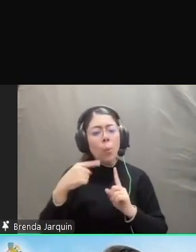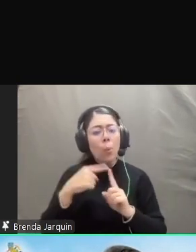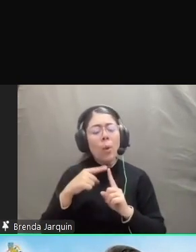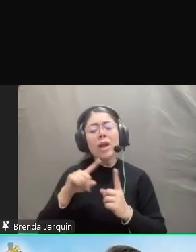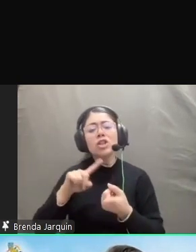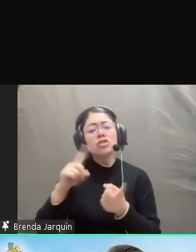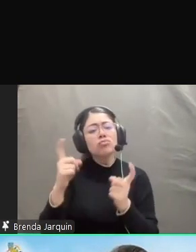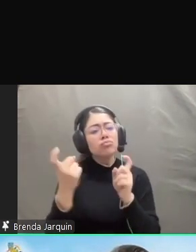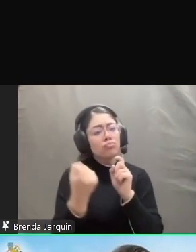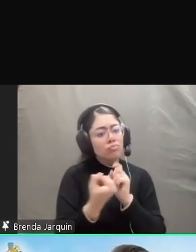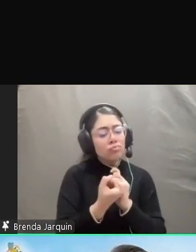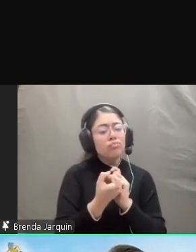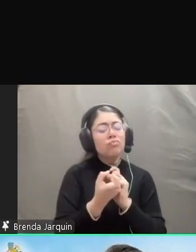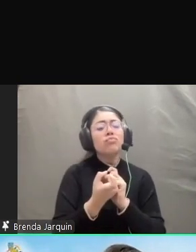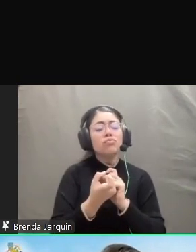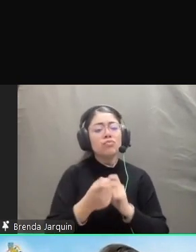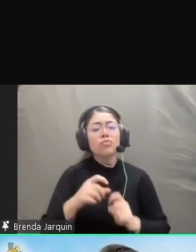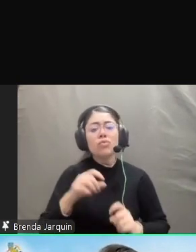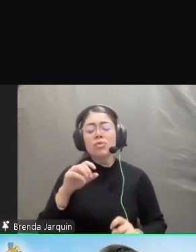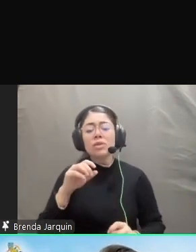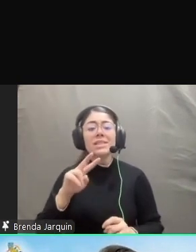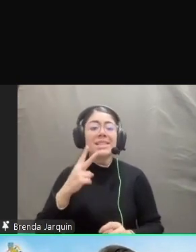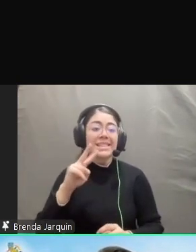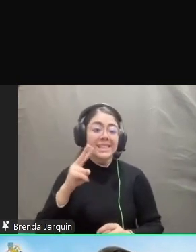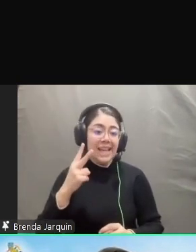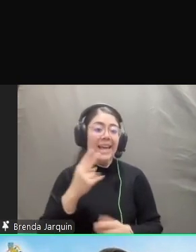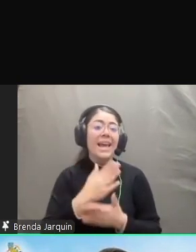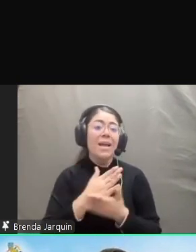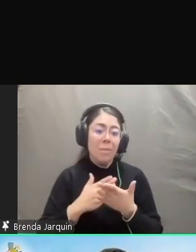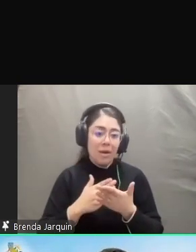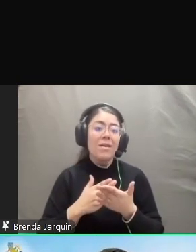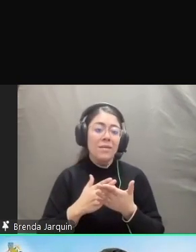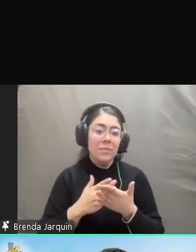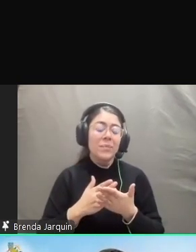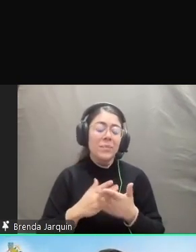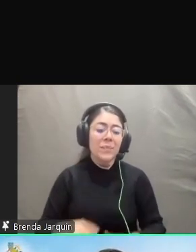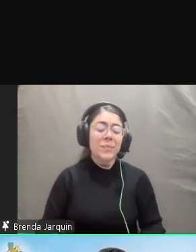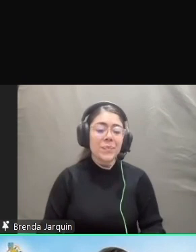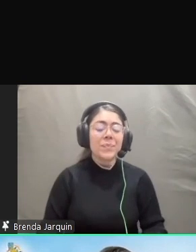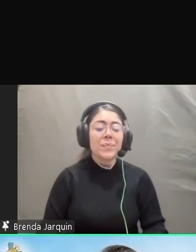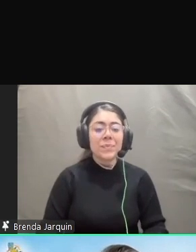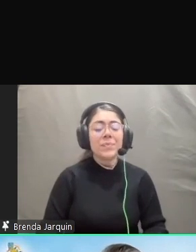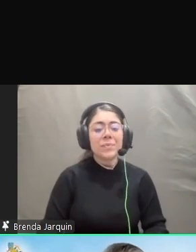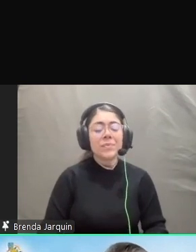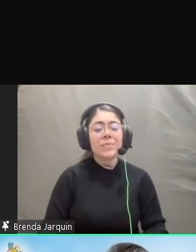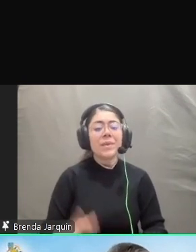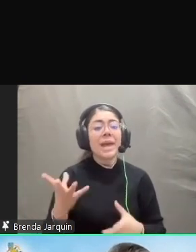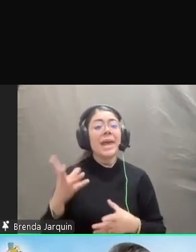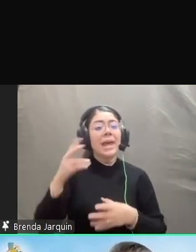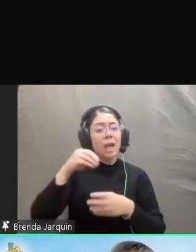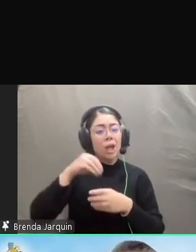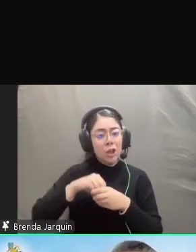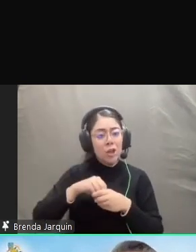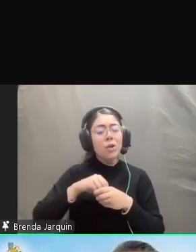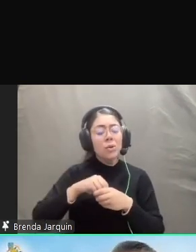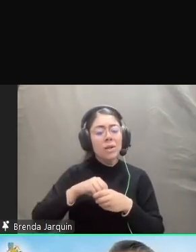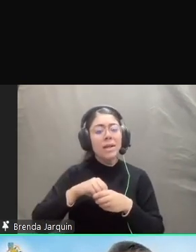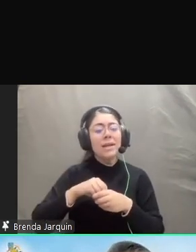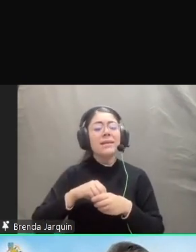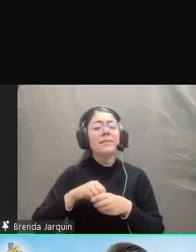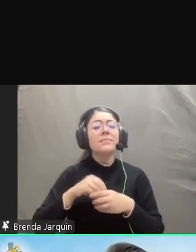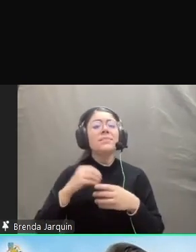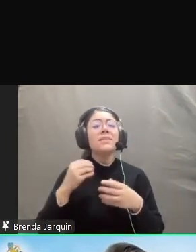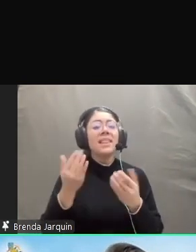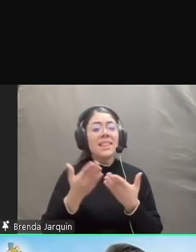a checklist for ease of reference by the interagency team, including resources to help maintain and develop